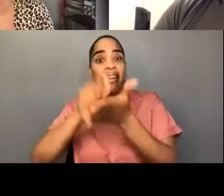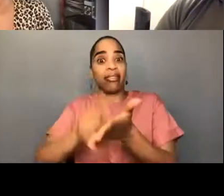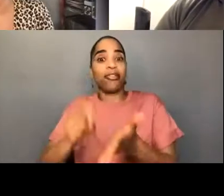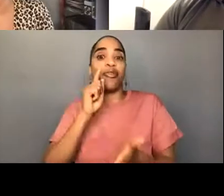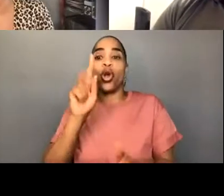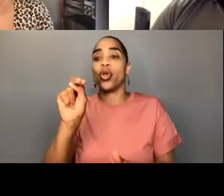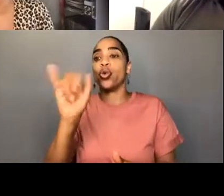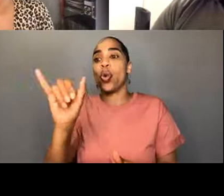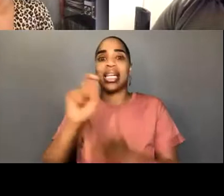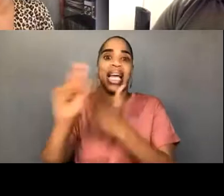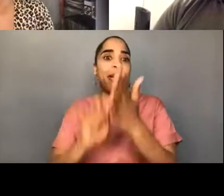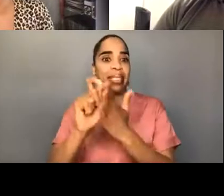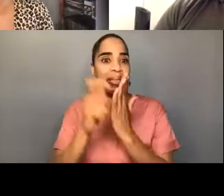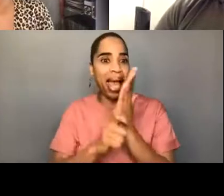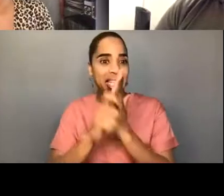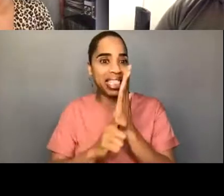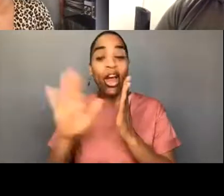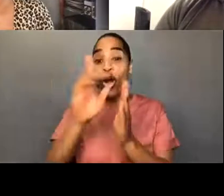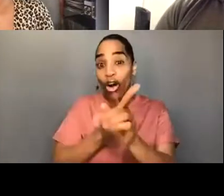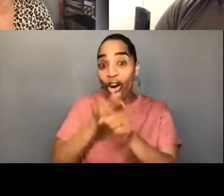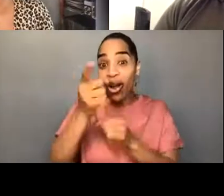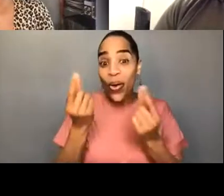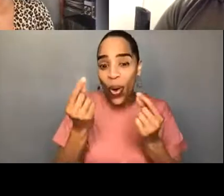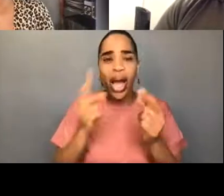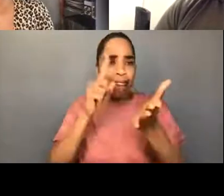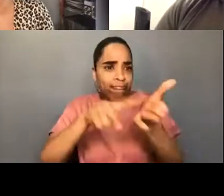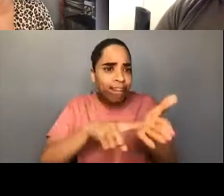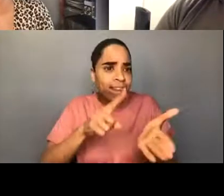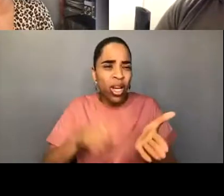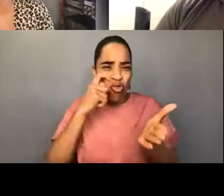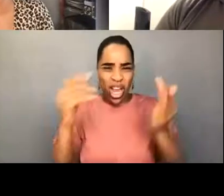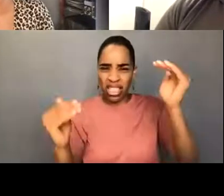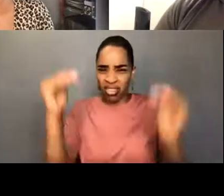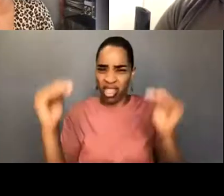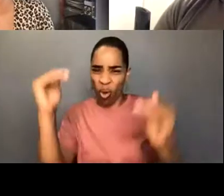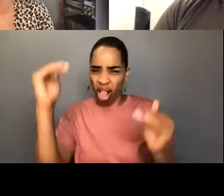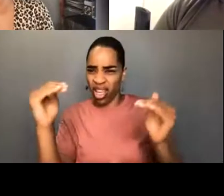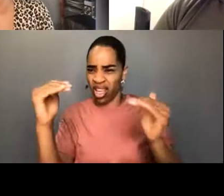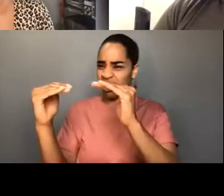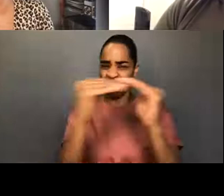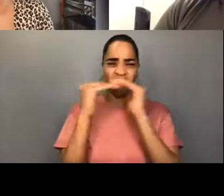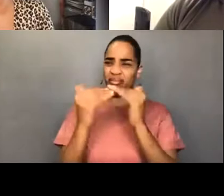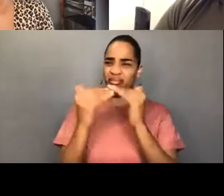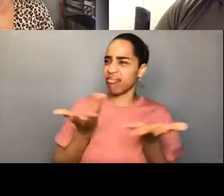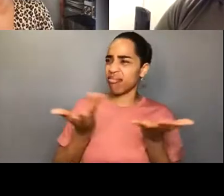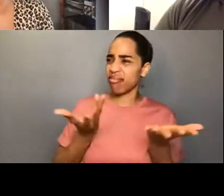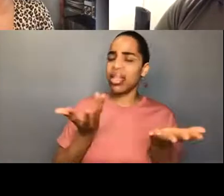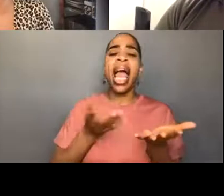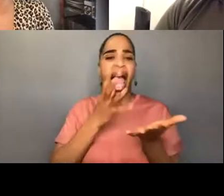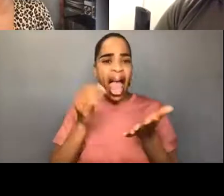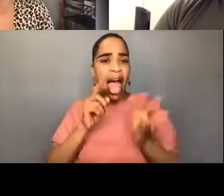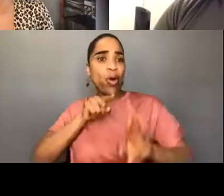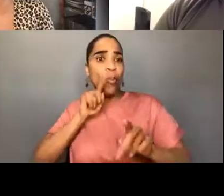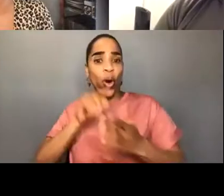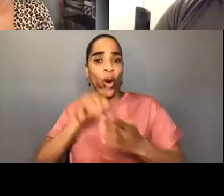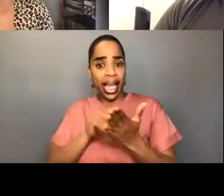Magazine. She has spent her career investigating racial inequality and justice and injustice, and her reporting has earned